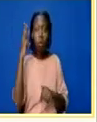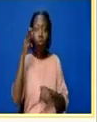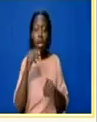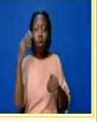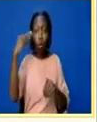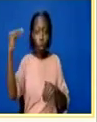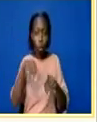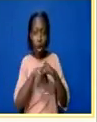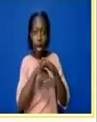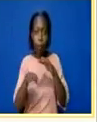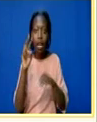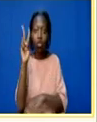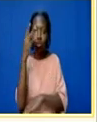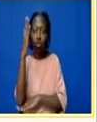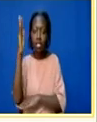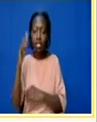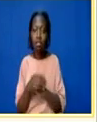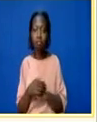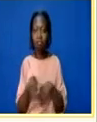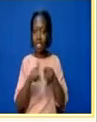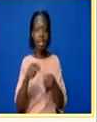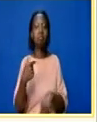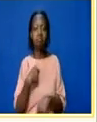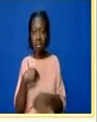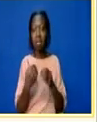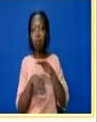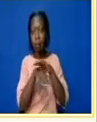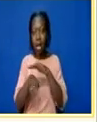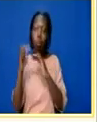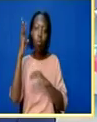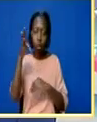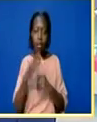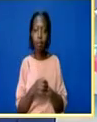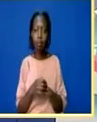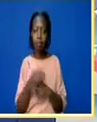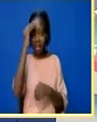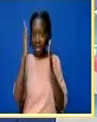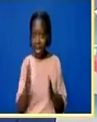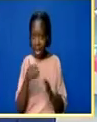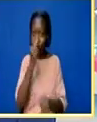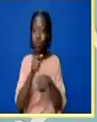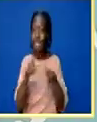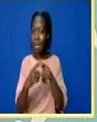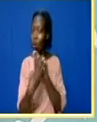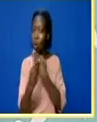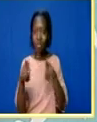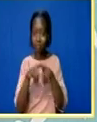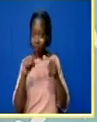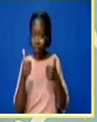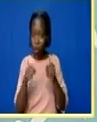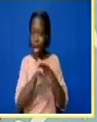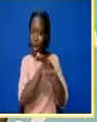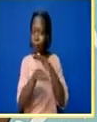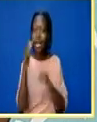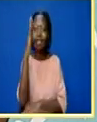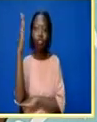Good. Then I'm going to plant two as well. Very good. Yes. My learner, do the same. Please plant a tree. Yes.